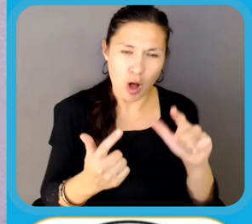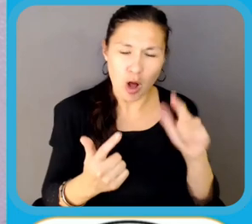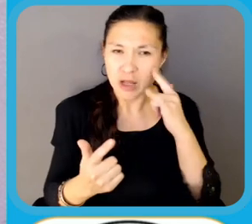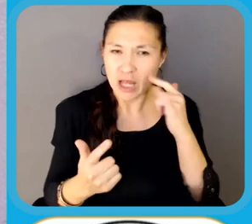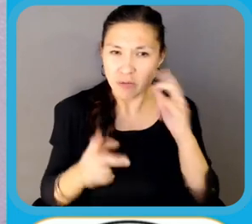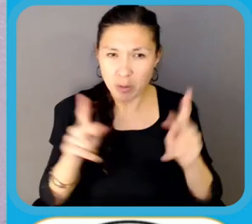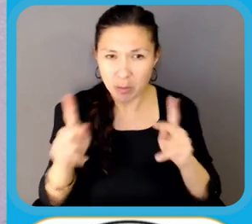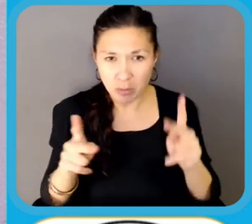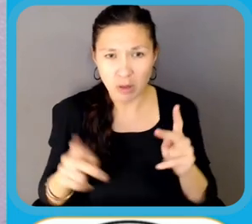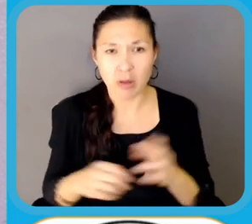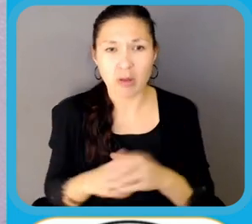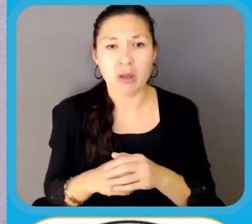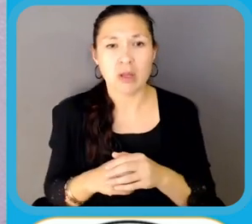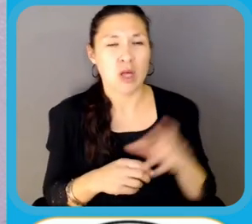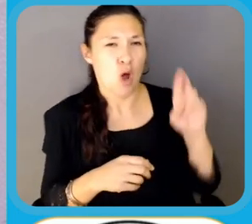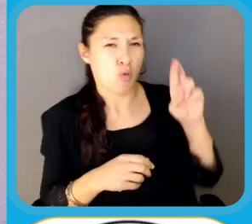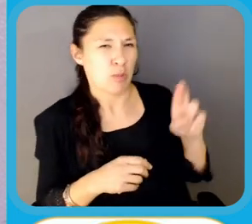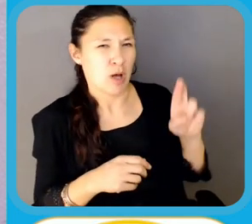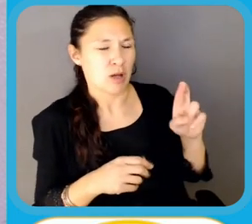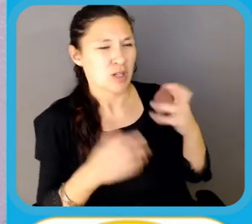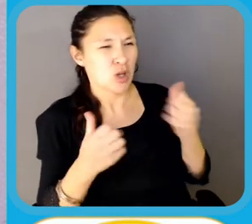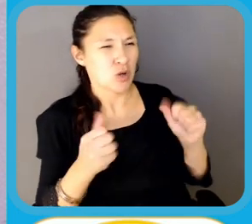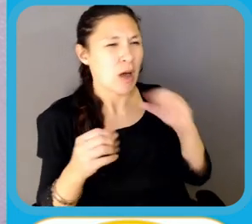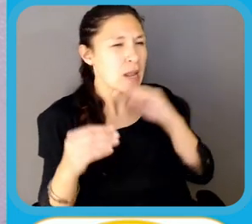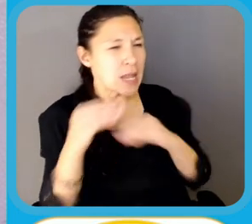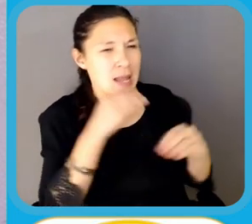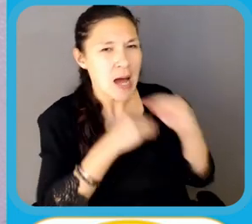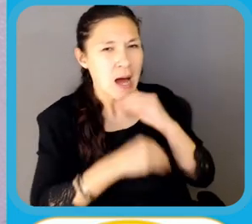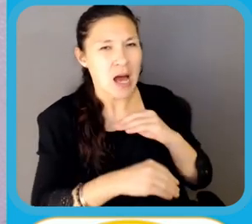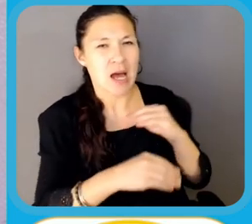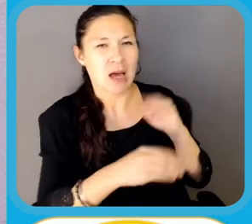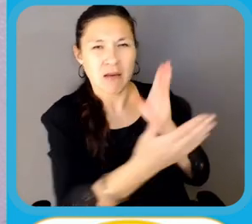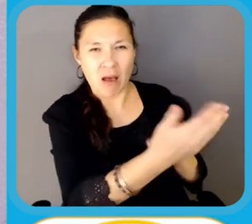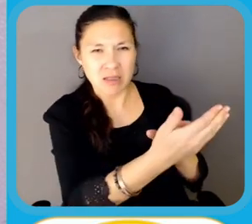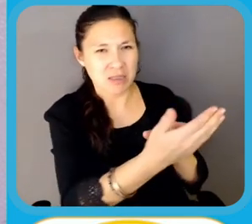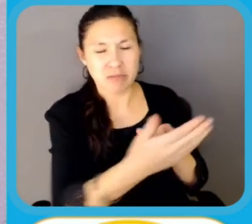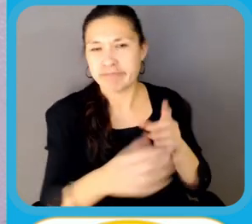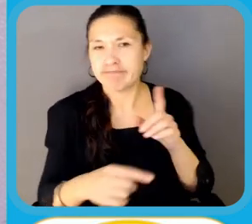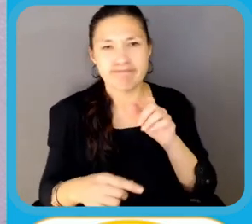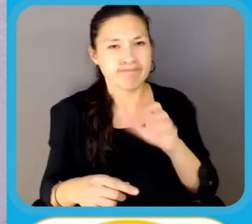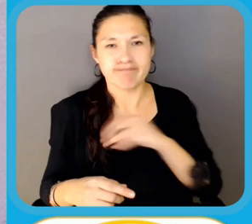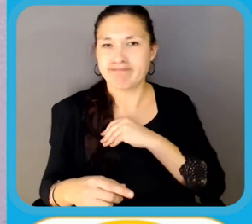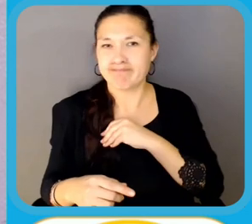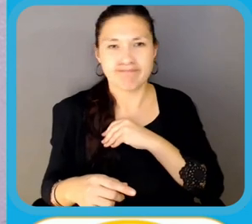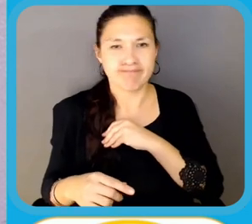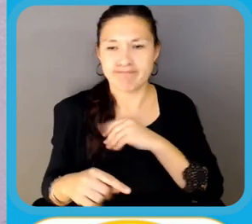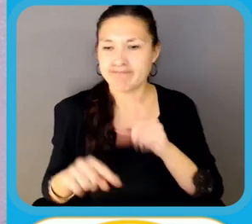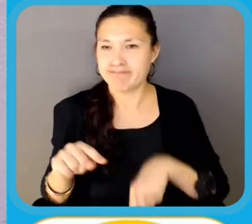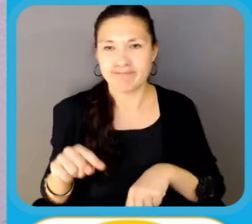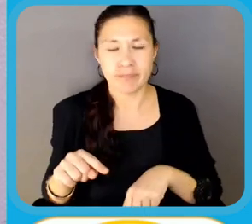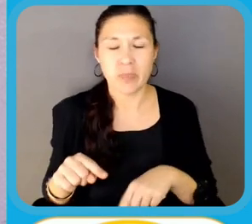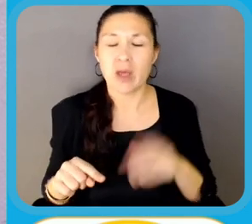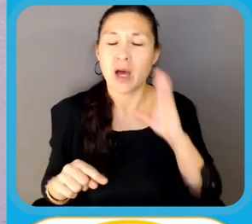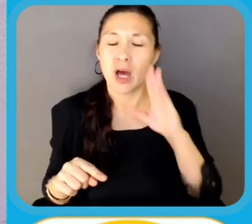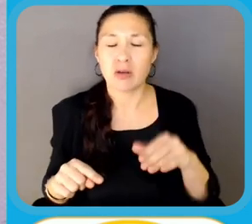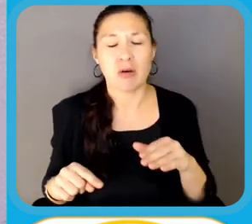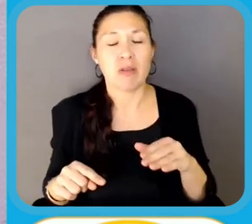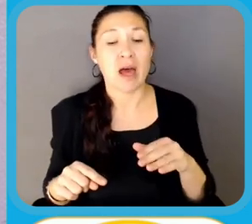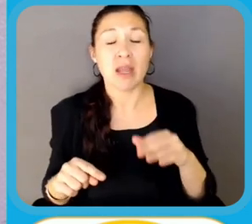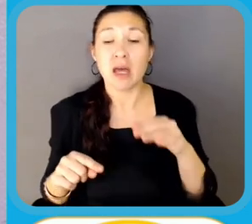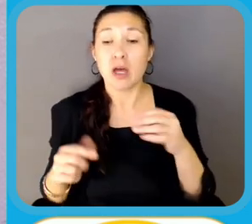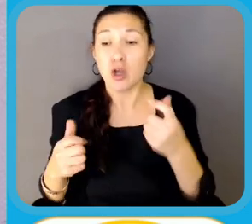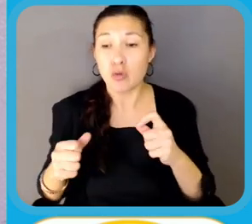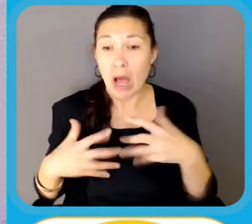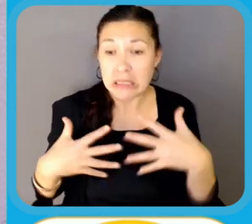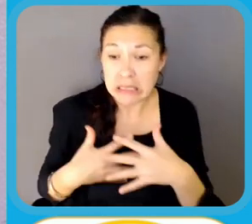him by spreading falsehoods, which is something we cannot stand for. I know all too well where fear-mongering lies and the abuse